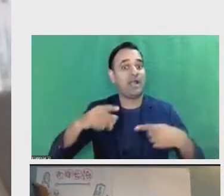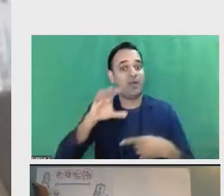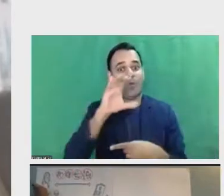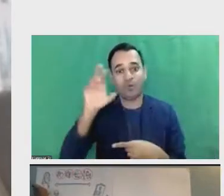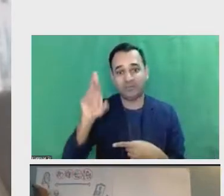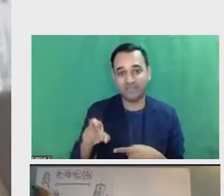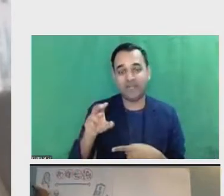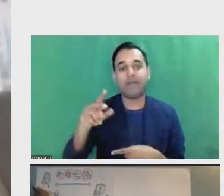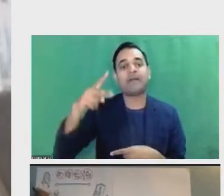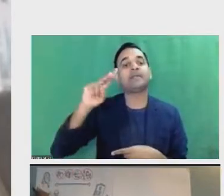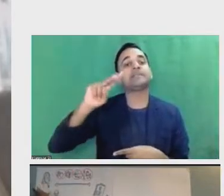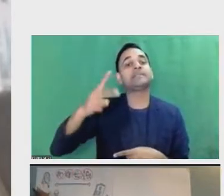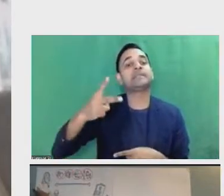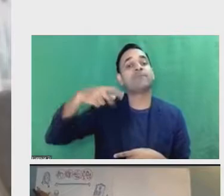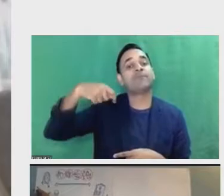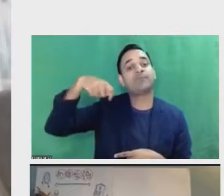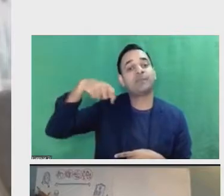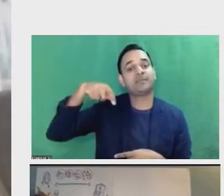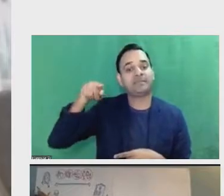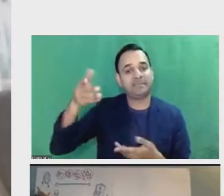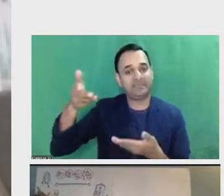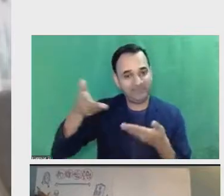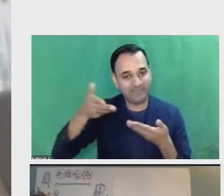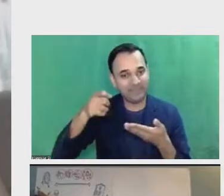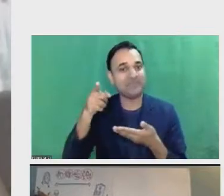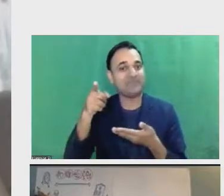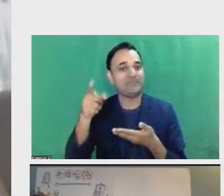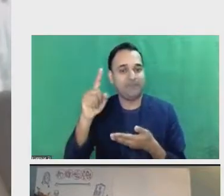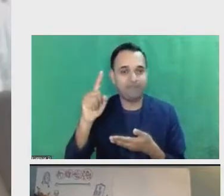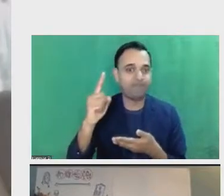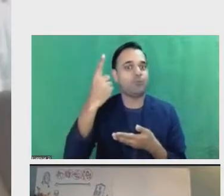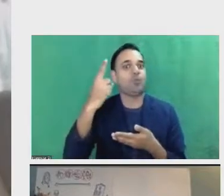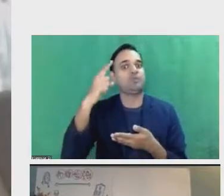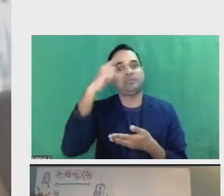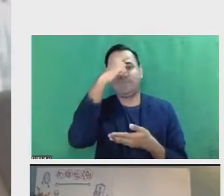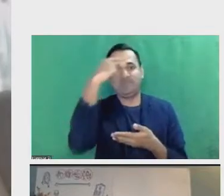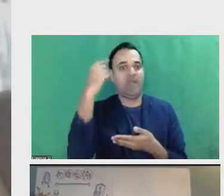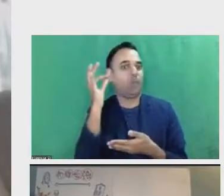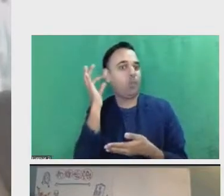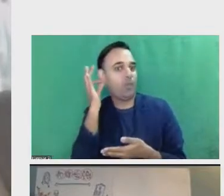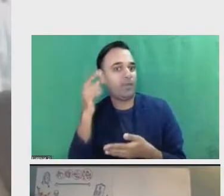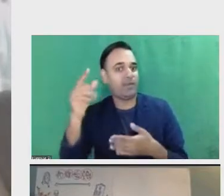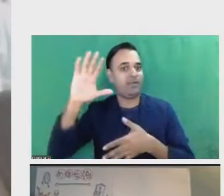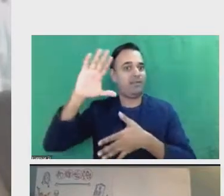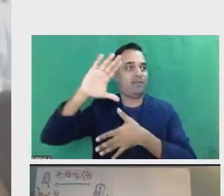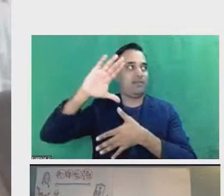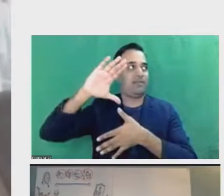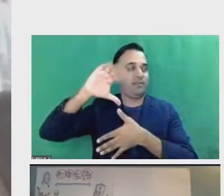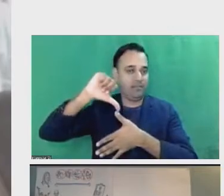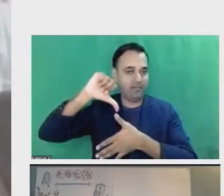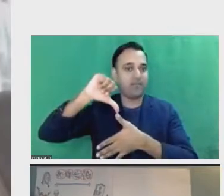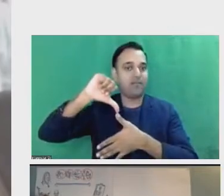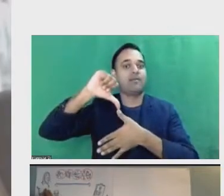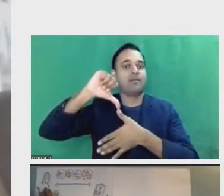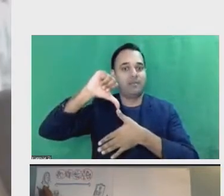President. Vice President Barr has been a human rights and environmental activist long before she decided